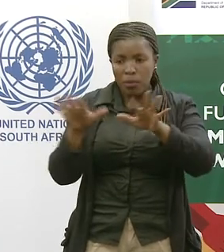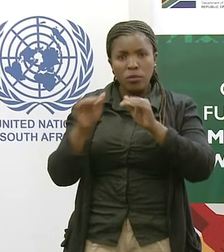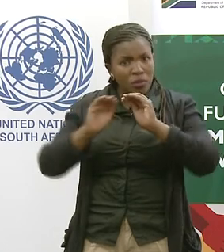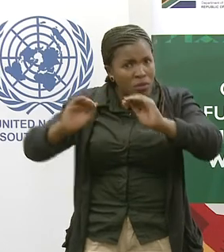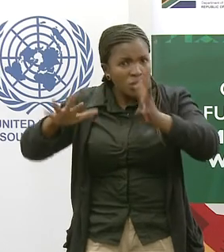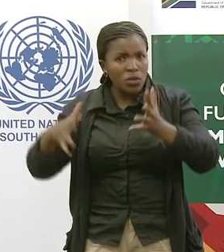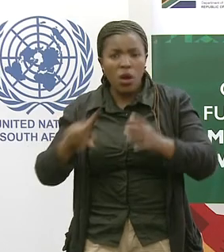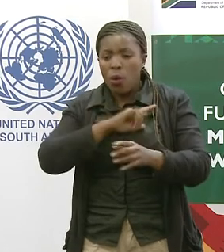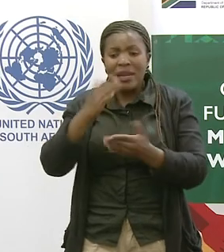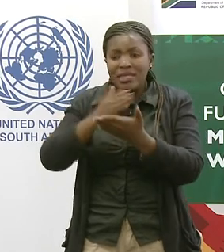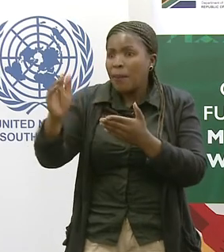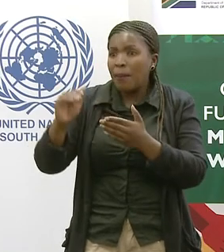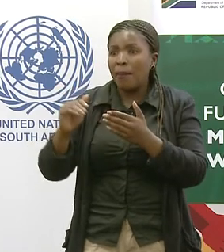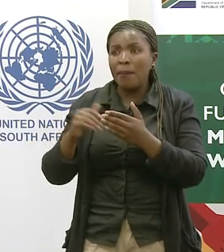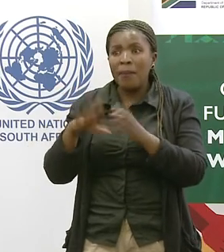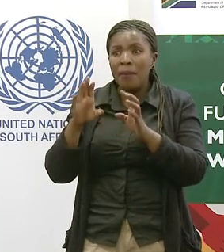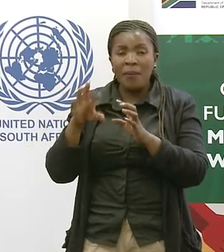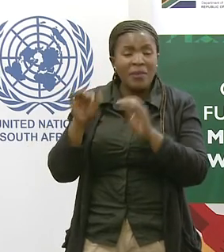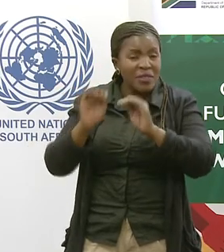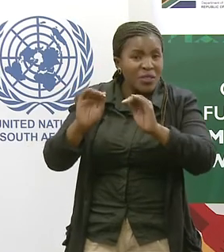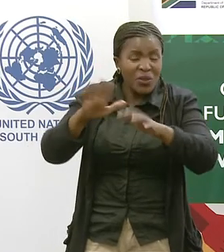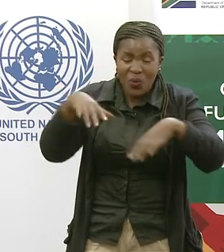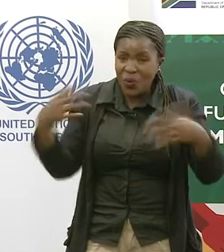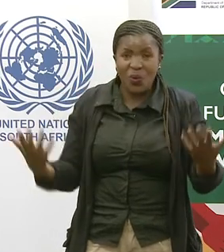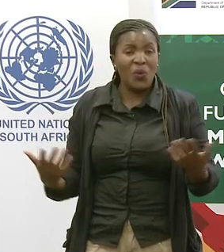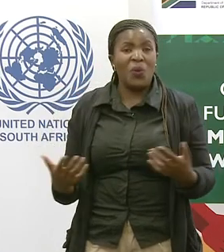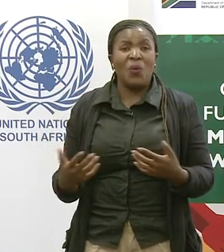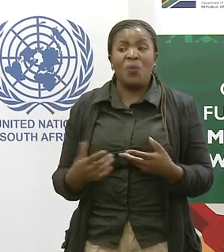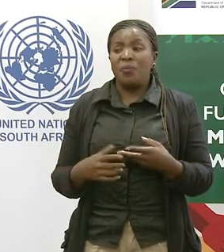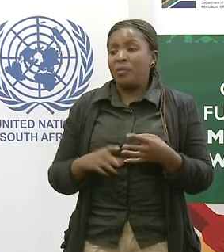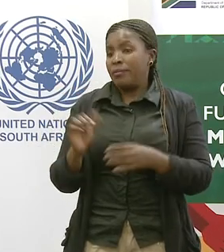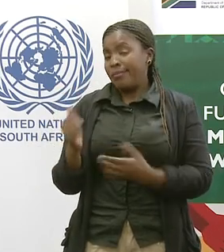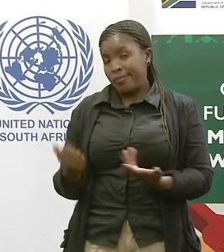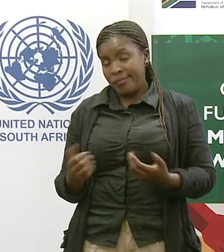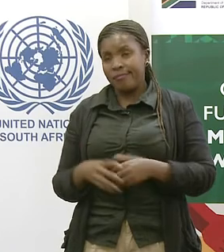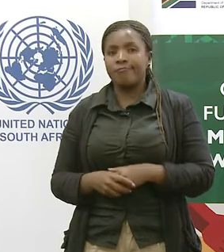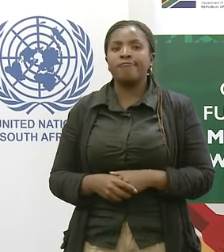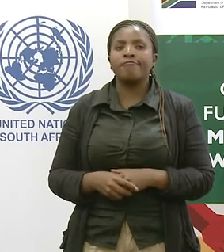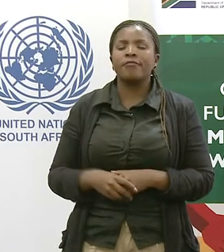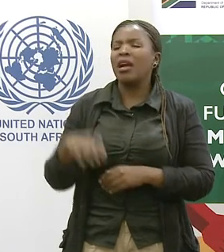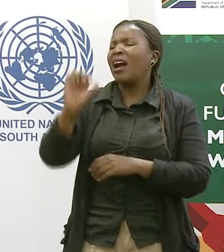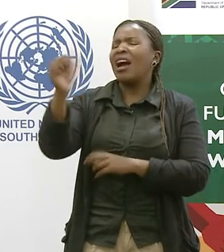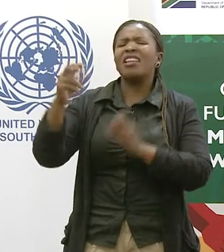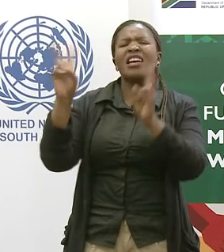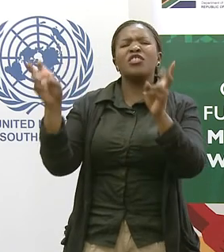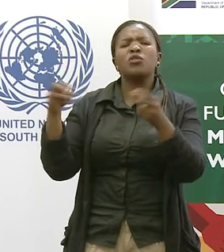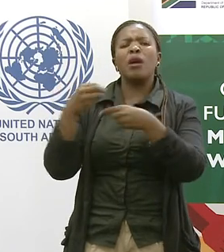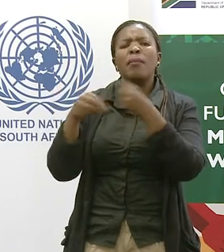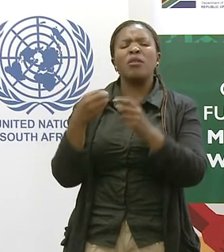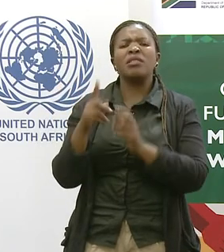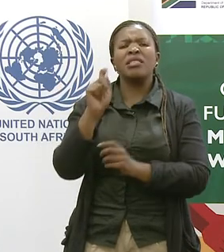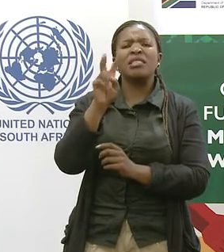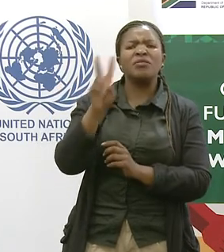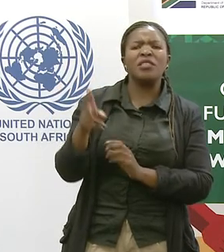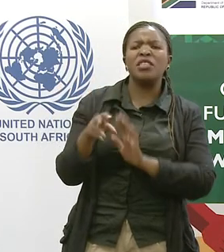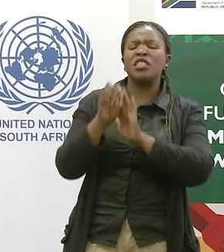no clue. And the issue of media as well is a very critical, you know, point across